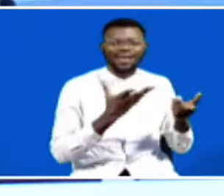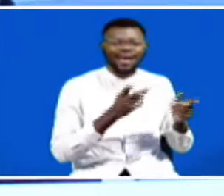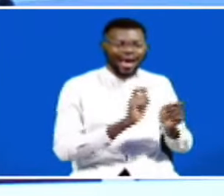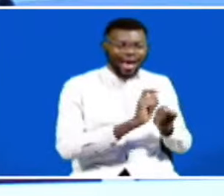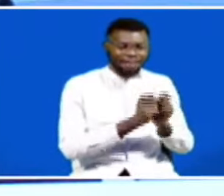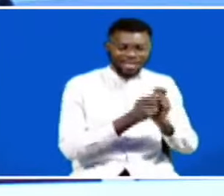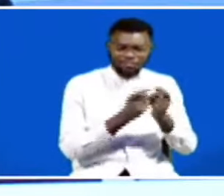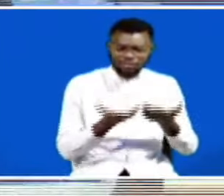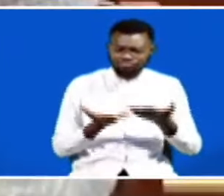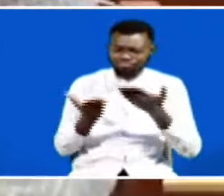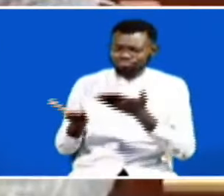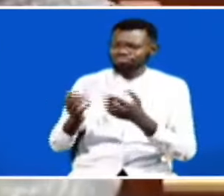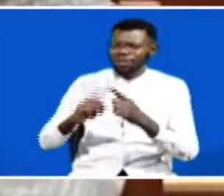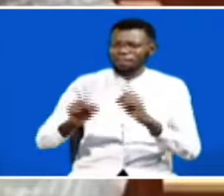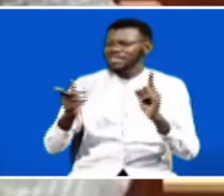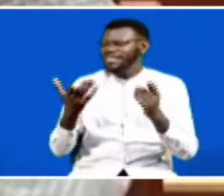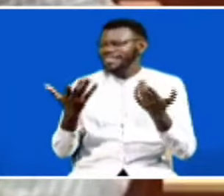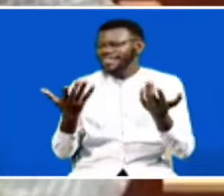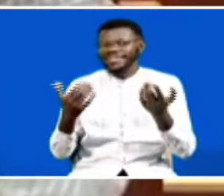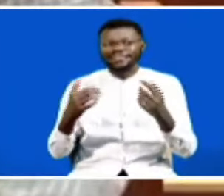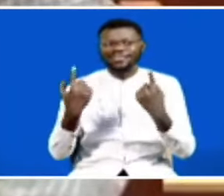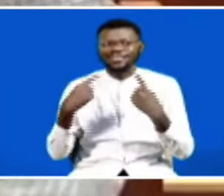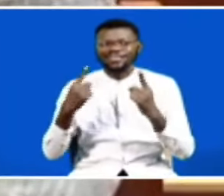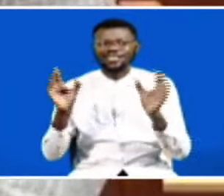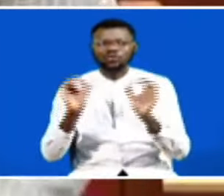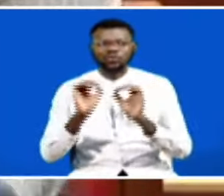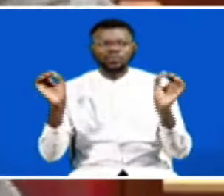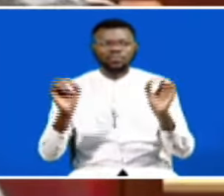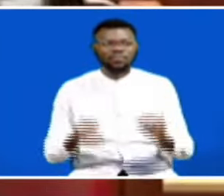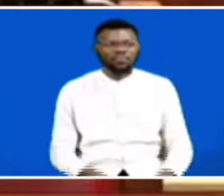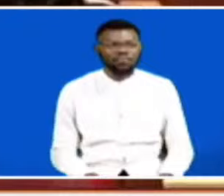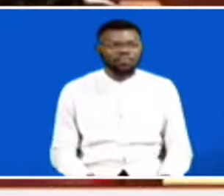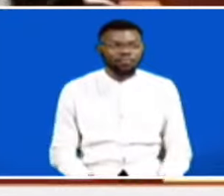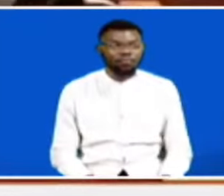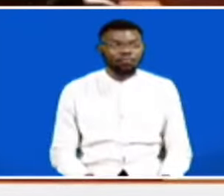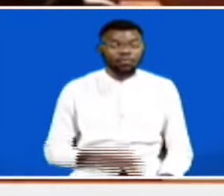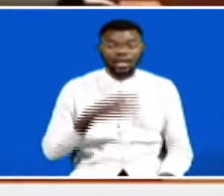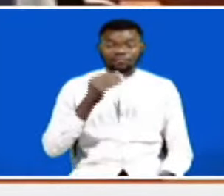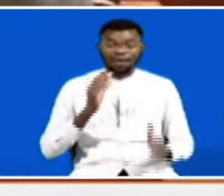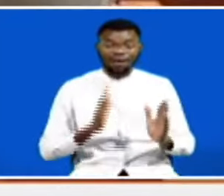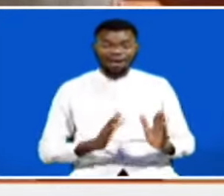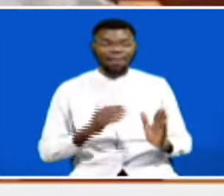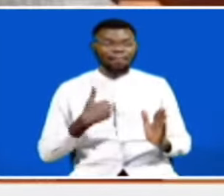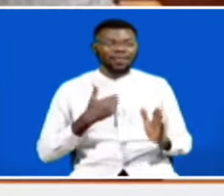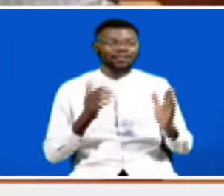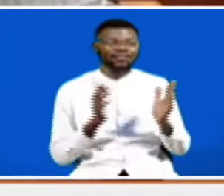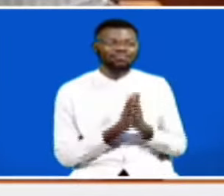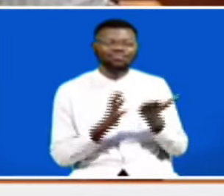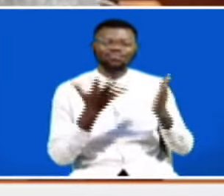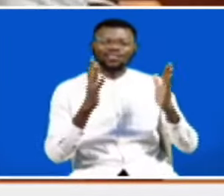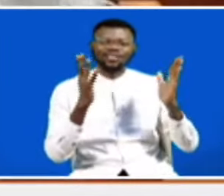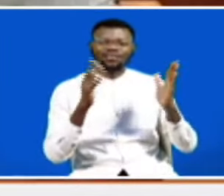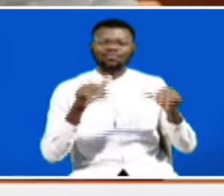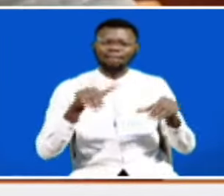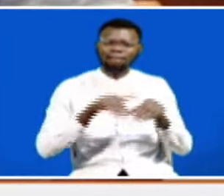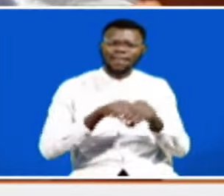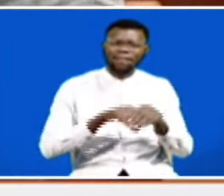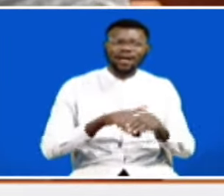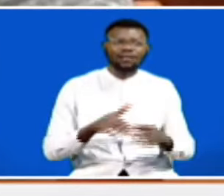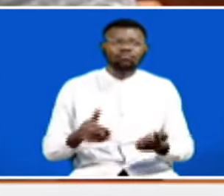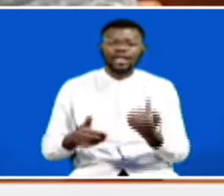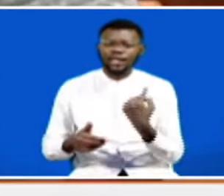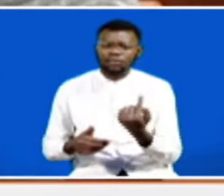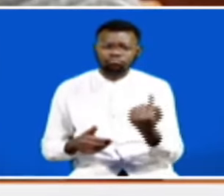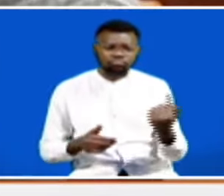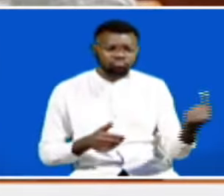the floor. People as this, Mr. Speaker. And therefore, Mr. Speaker, I wish to congratulate every member who has sat through